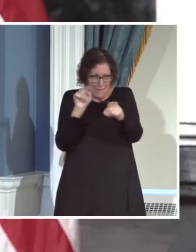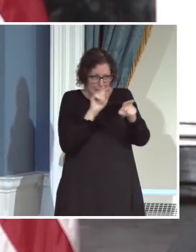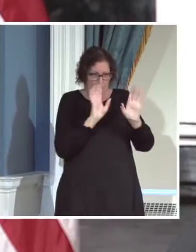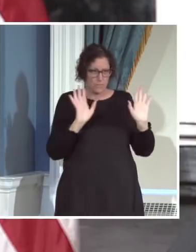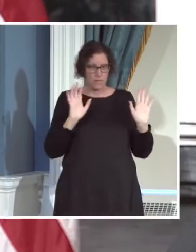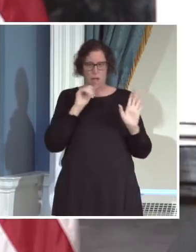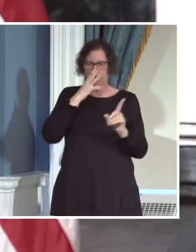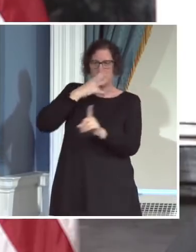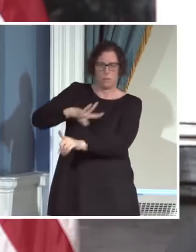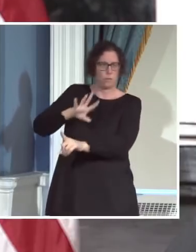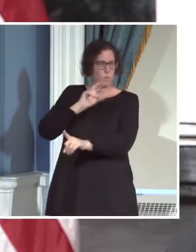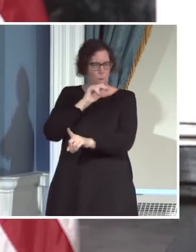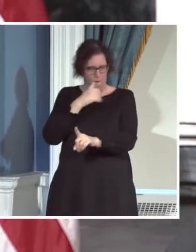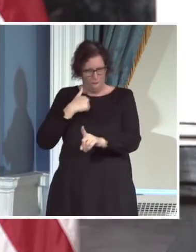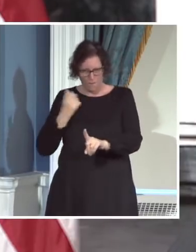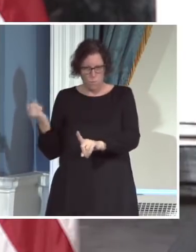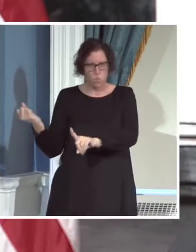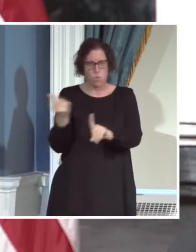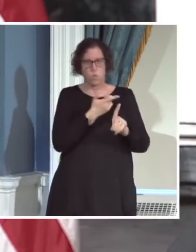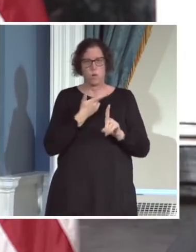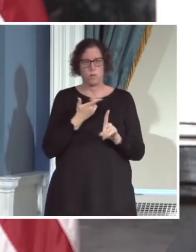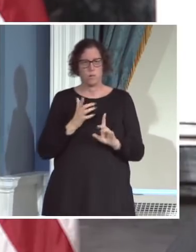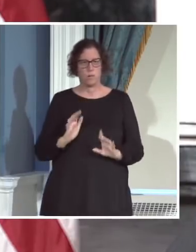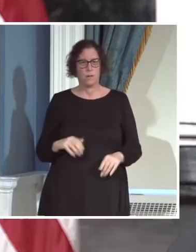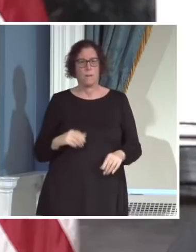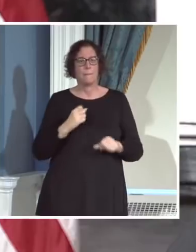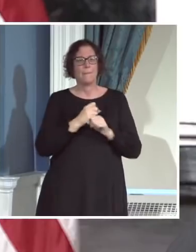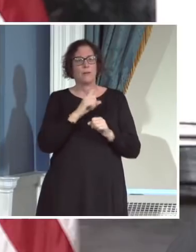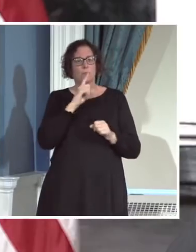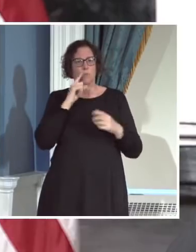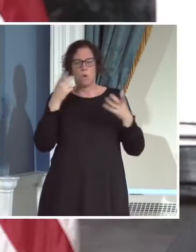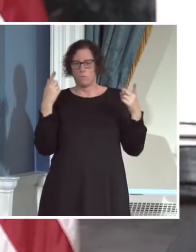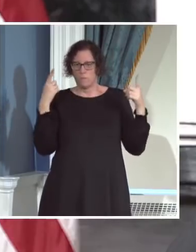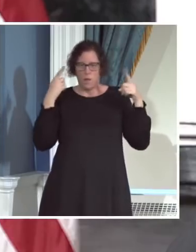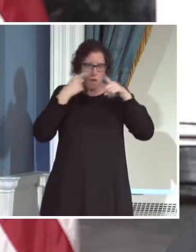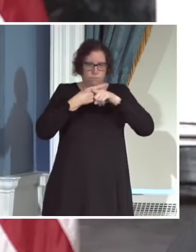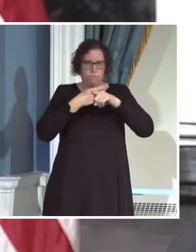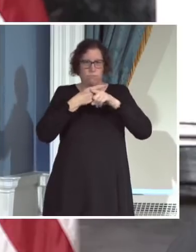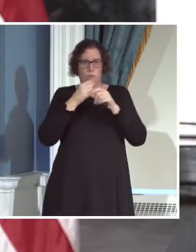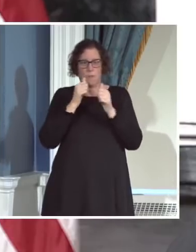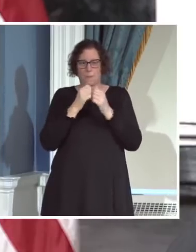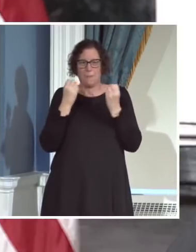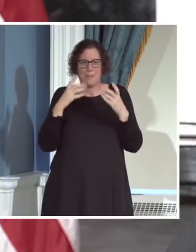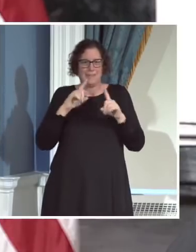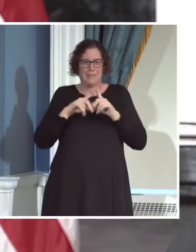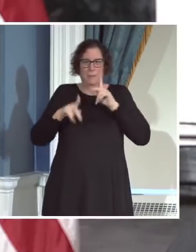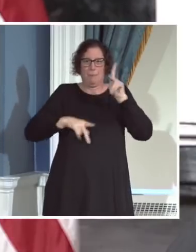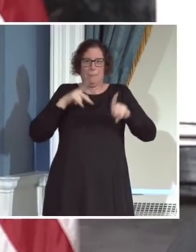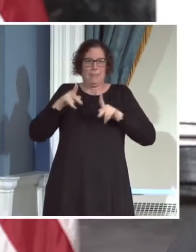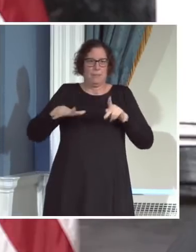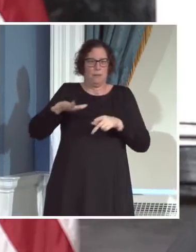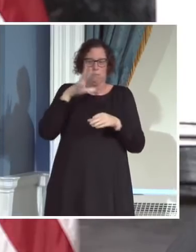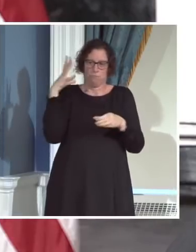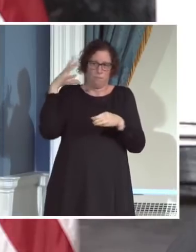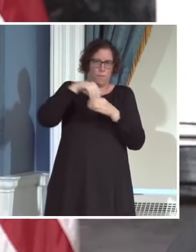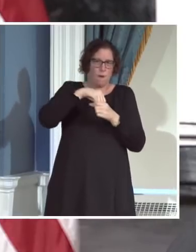process. But that's the process that our team at Emergency Management and Health and H&H are working on every